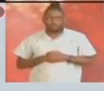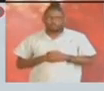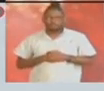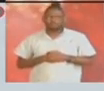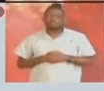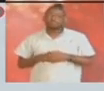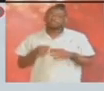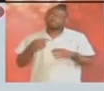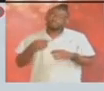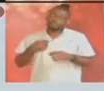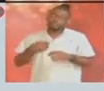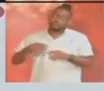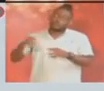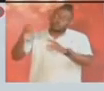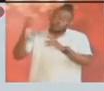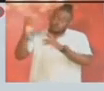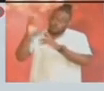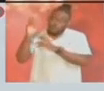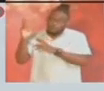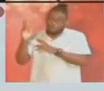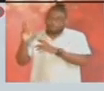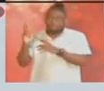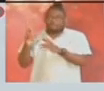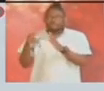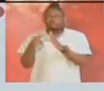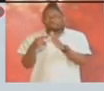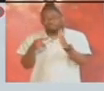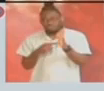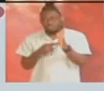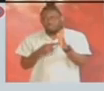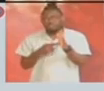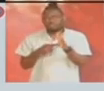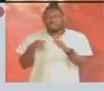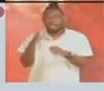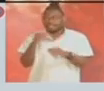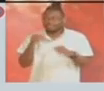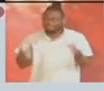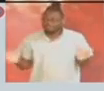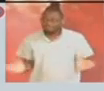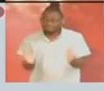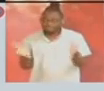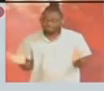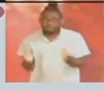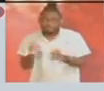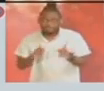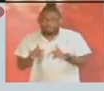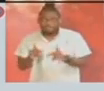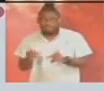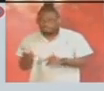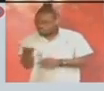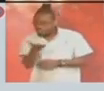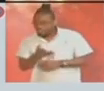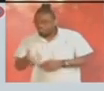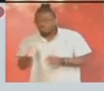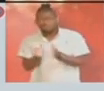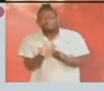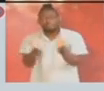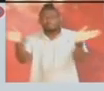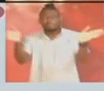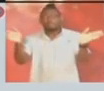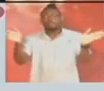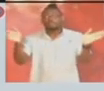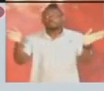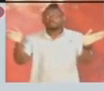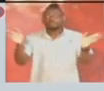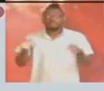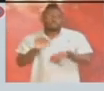measures, together with the moral suasion of people like Dr. Trotman and everyone else, we can get the public's cooperation